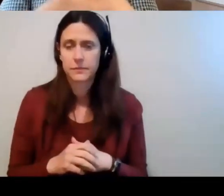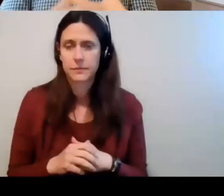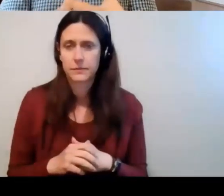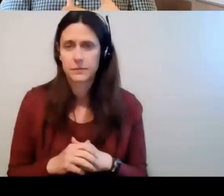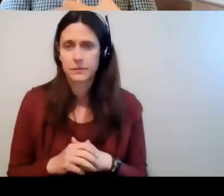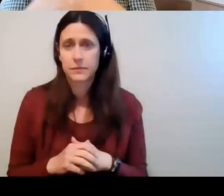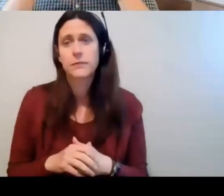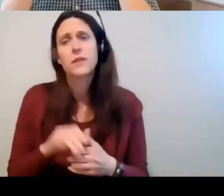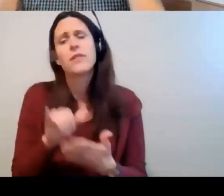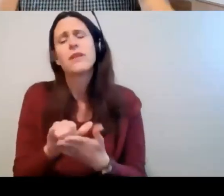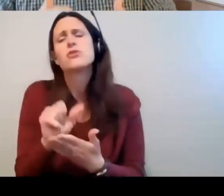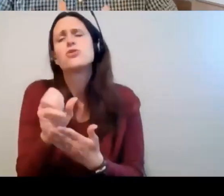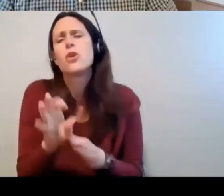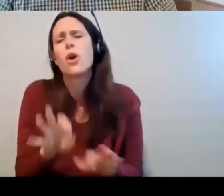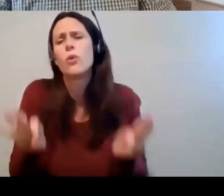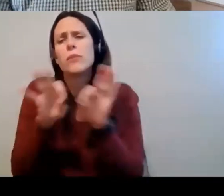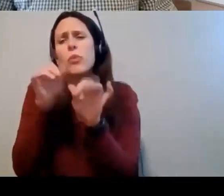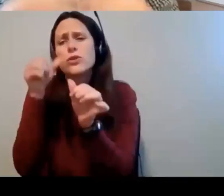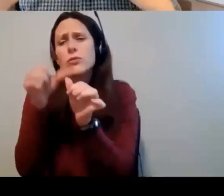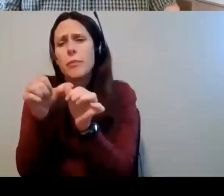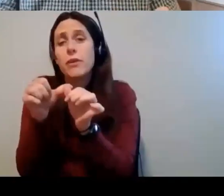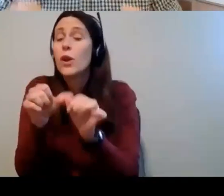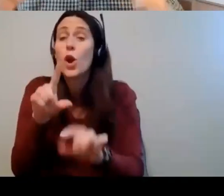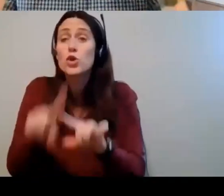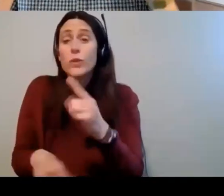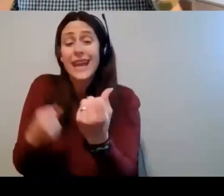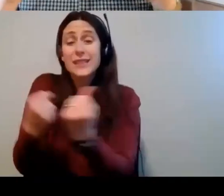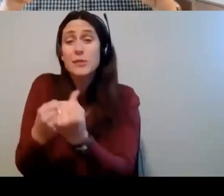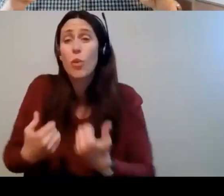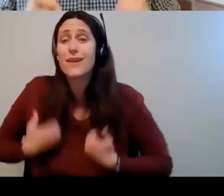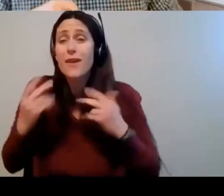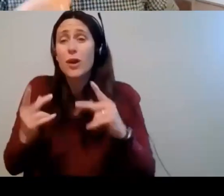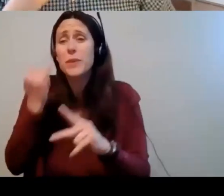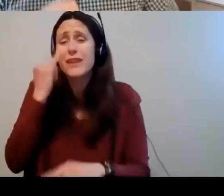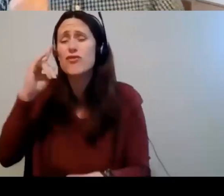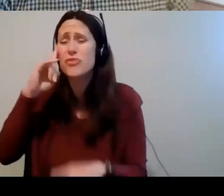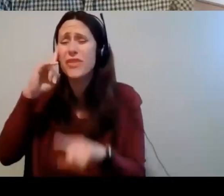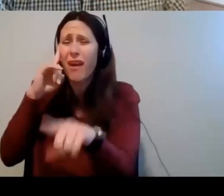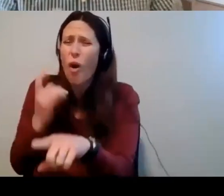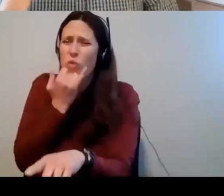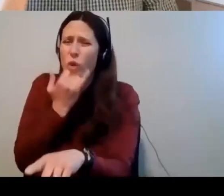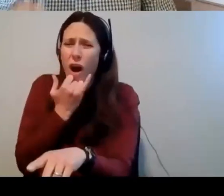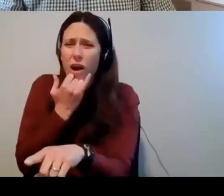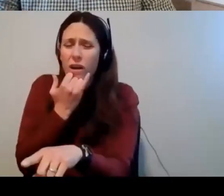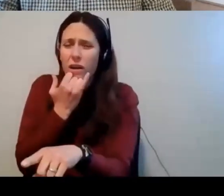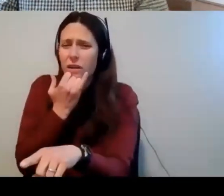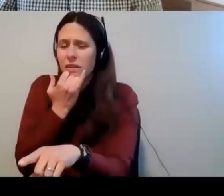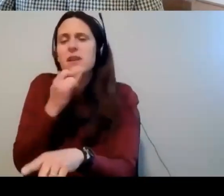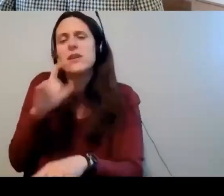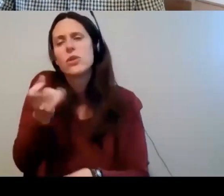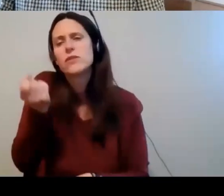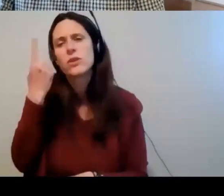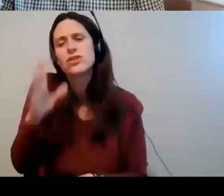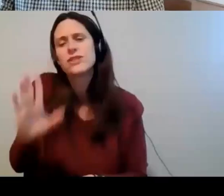That is so important for you to think about, because we can't support young people if we think they're doing something wrong, right? We have to understand that they're